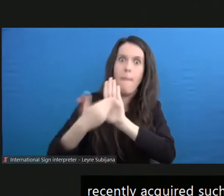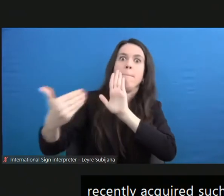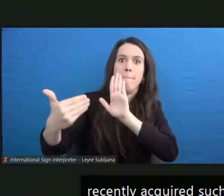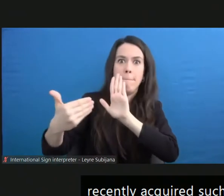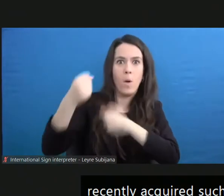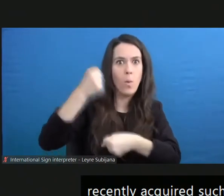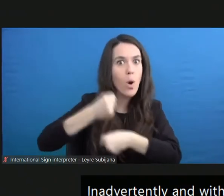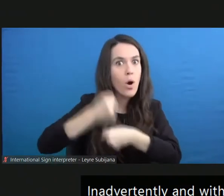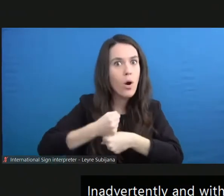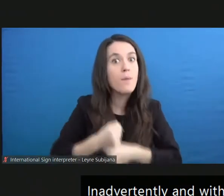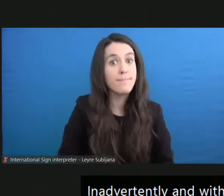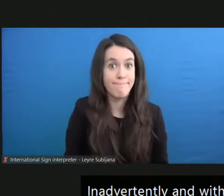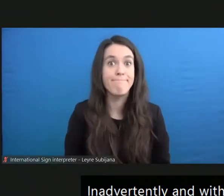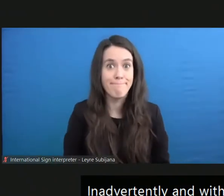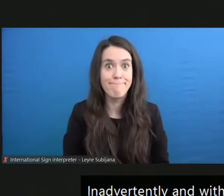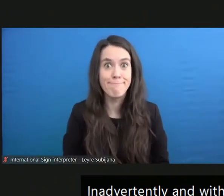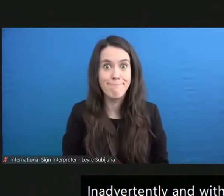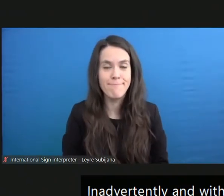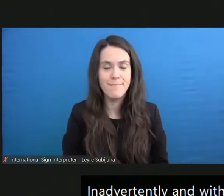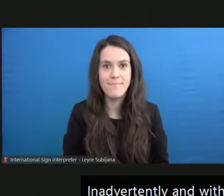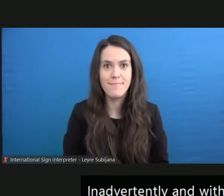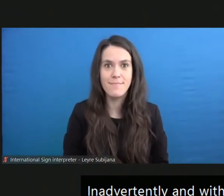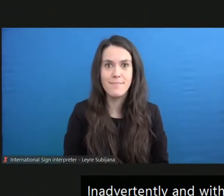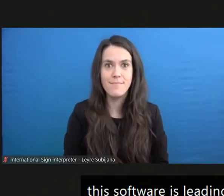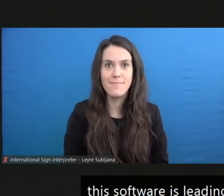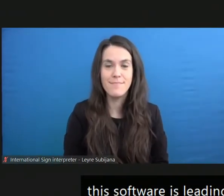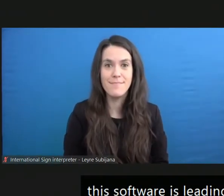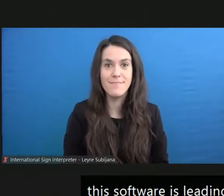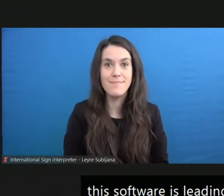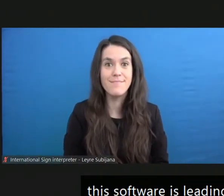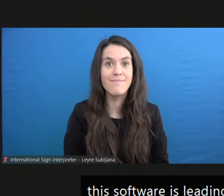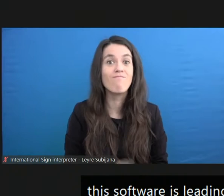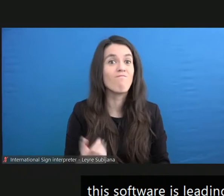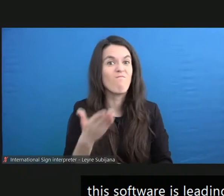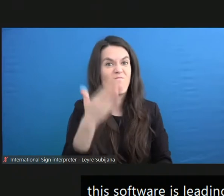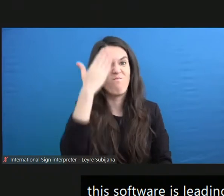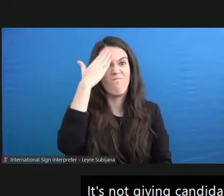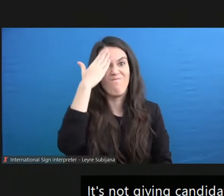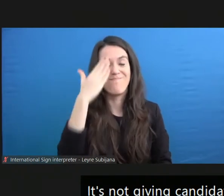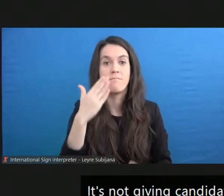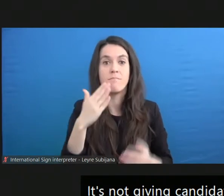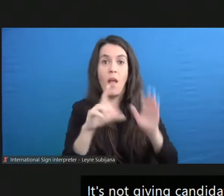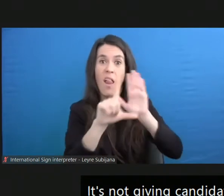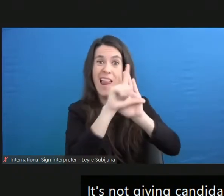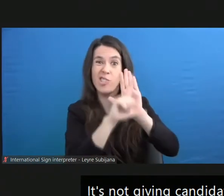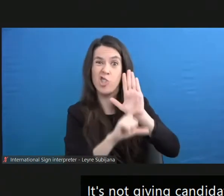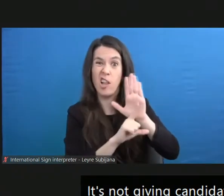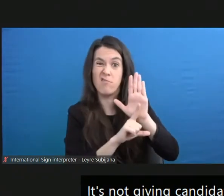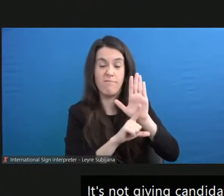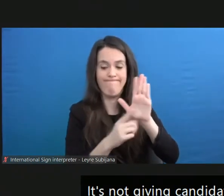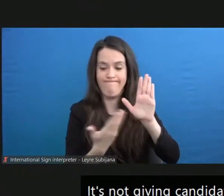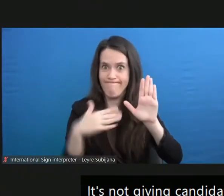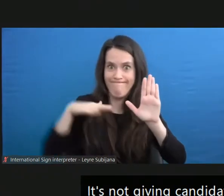organization. As you know, in these frontier issues, legislation is always behind. First, these issues come